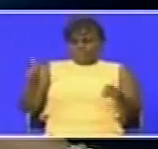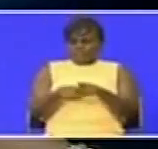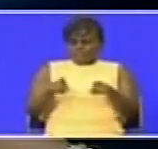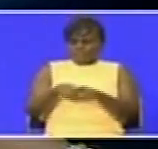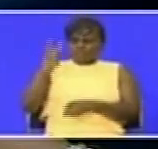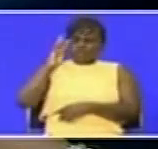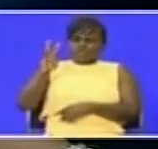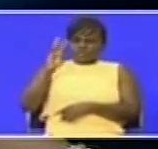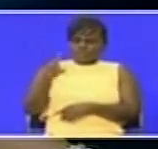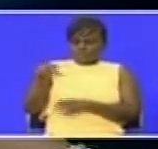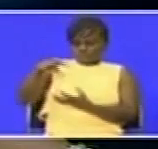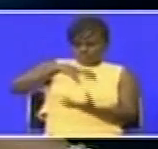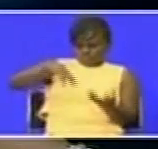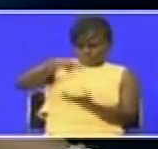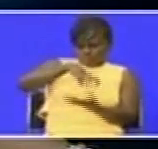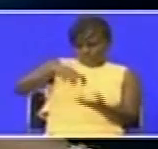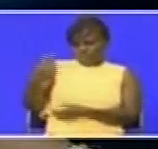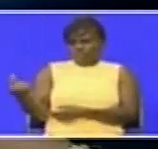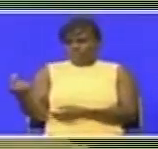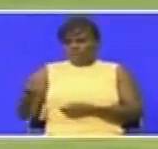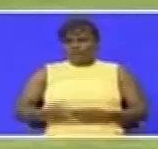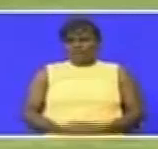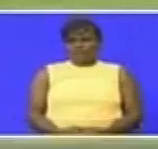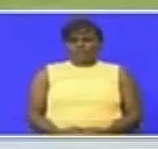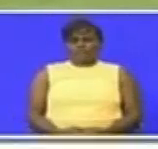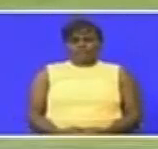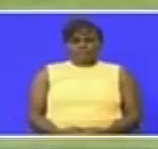witnessed its fair share of controversy.